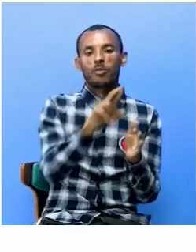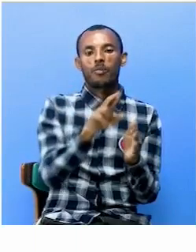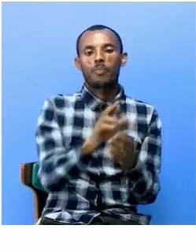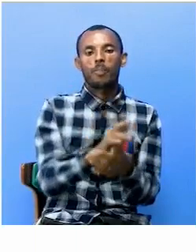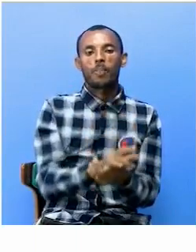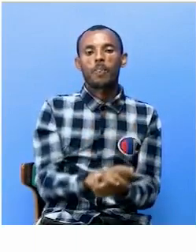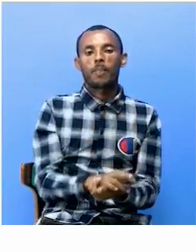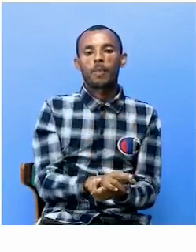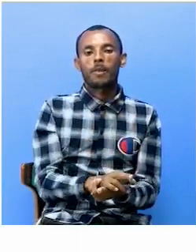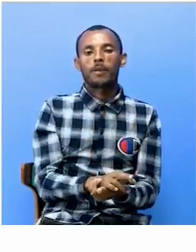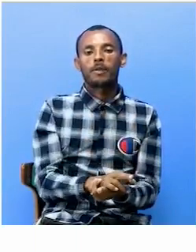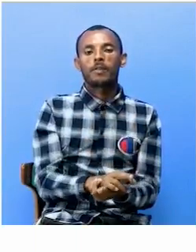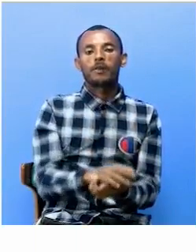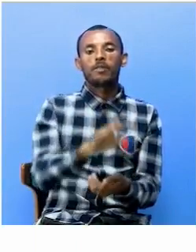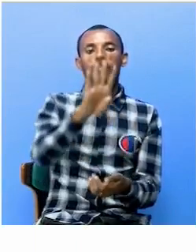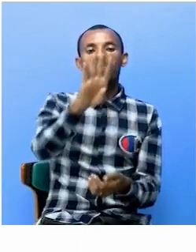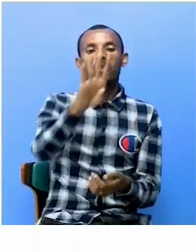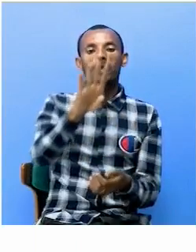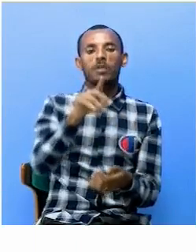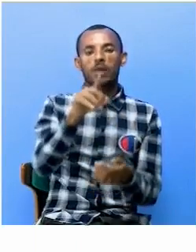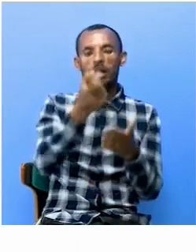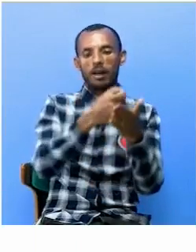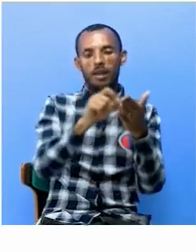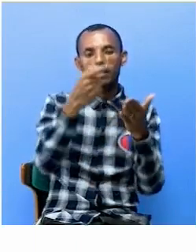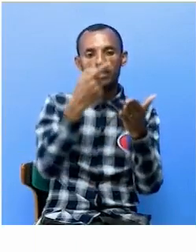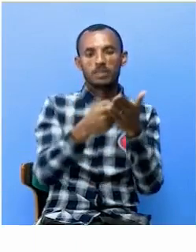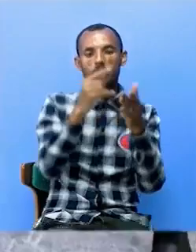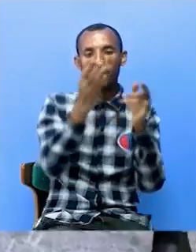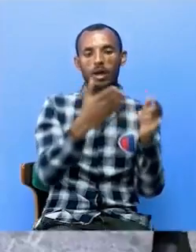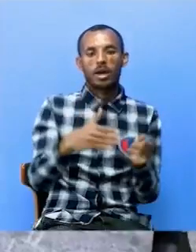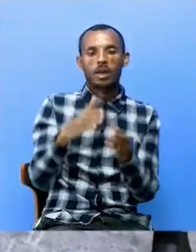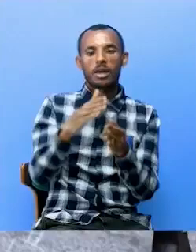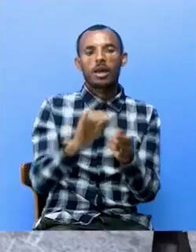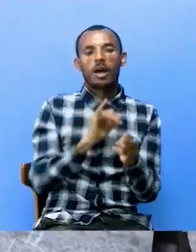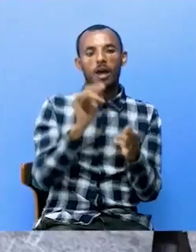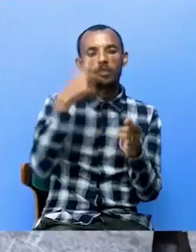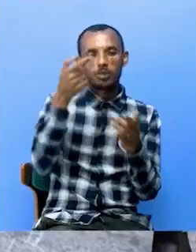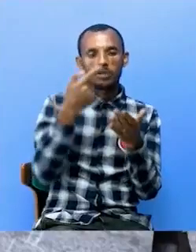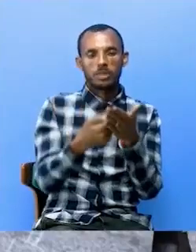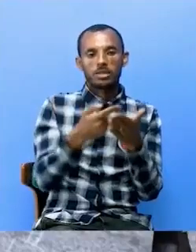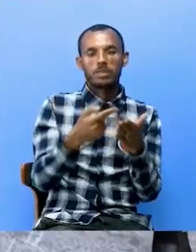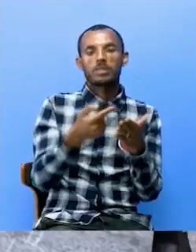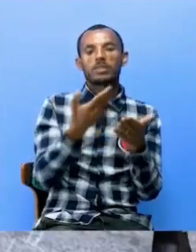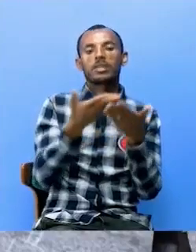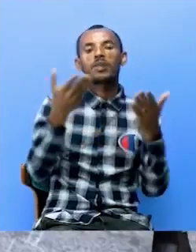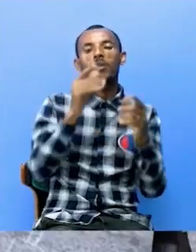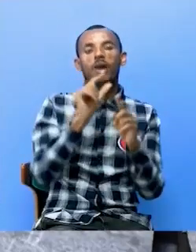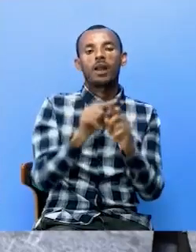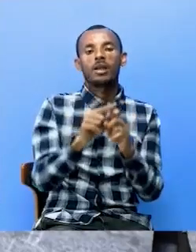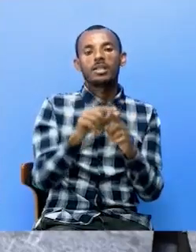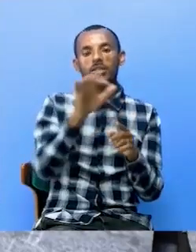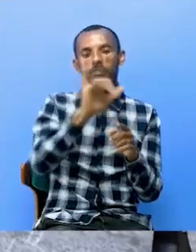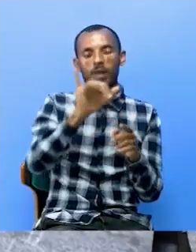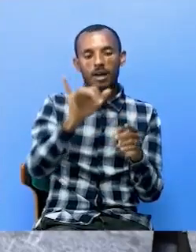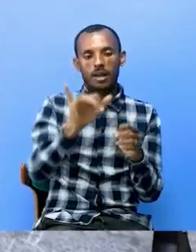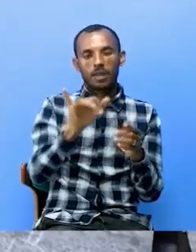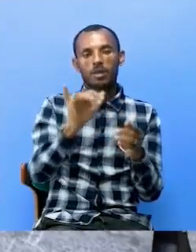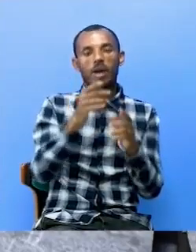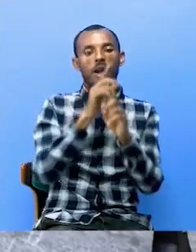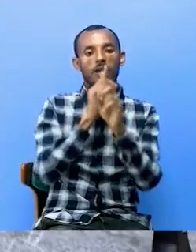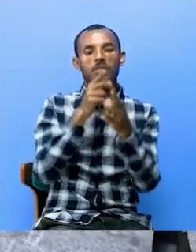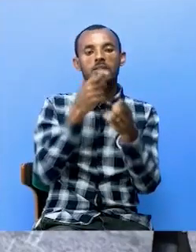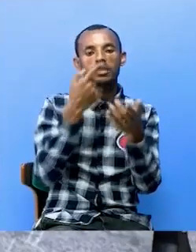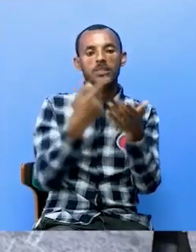of 4. You can write in this way. I told you this thing orally. Similarly, you can